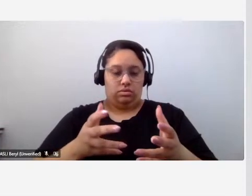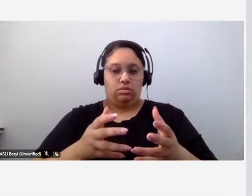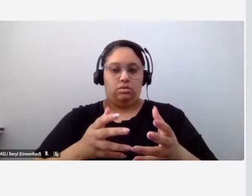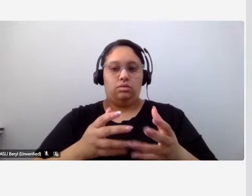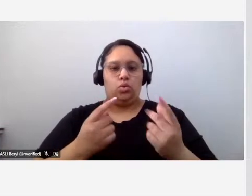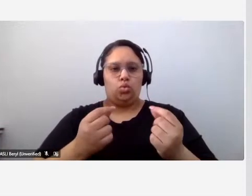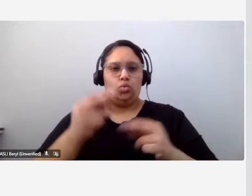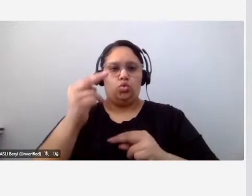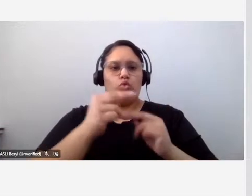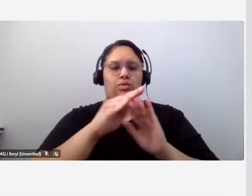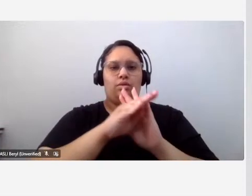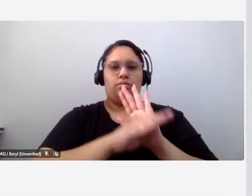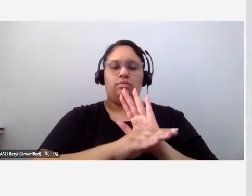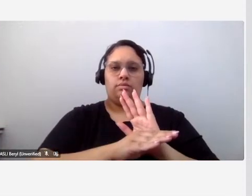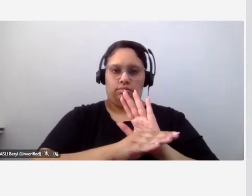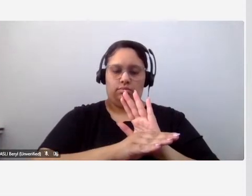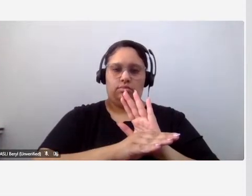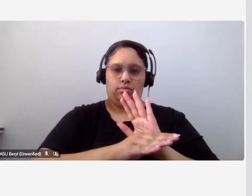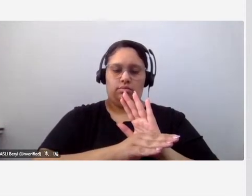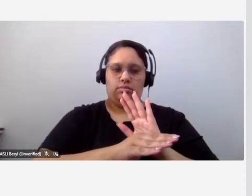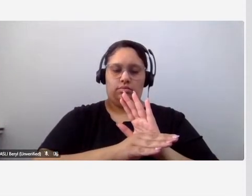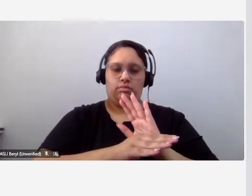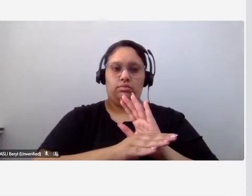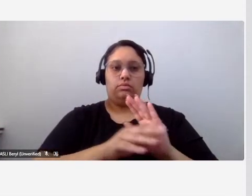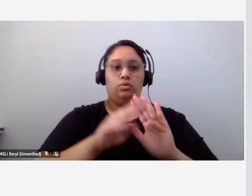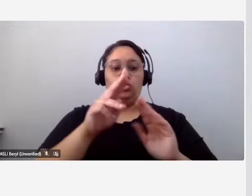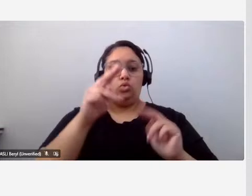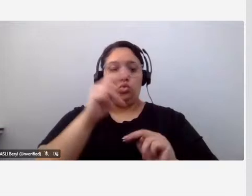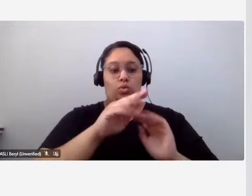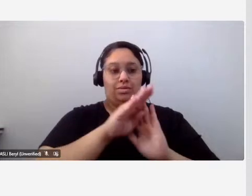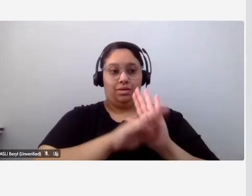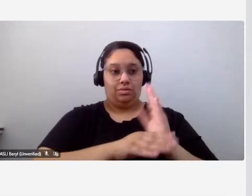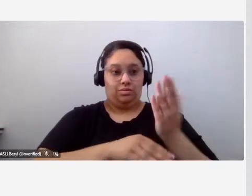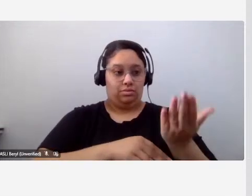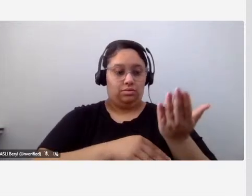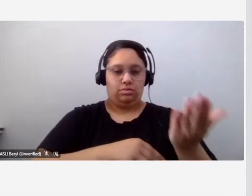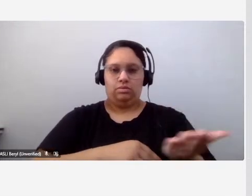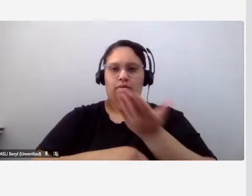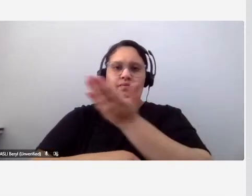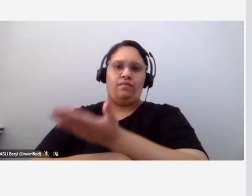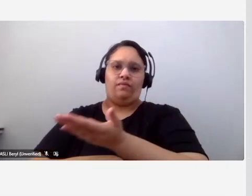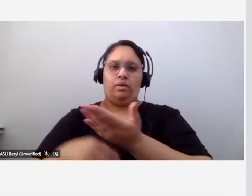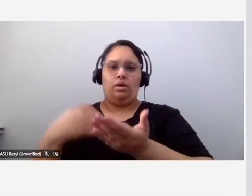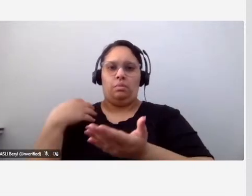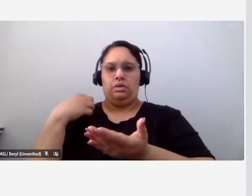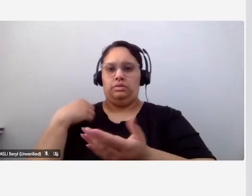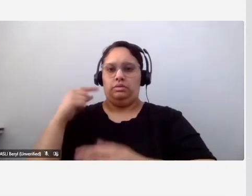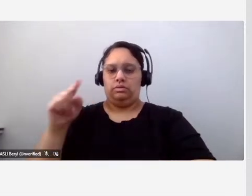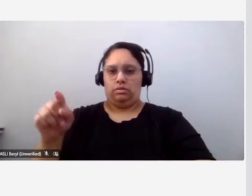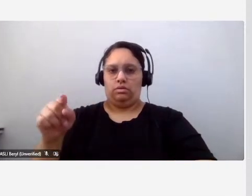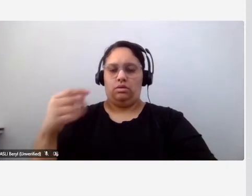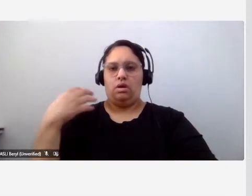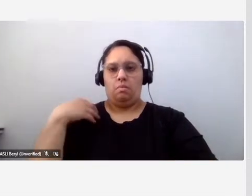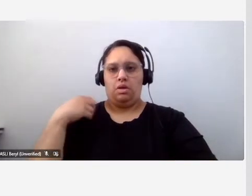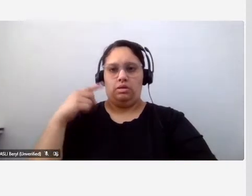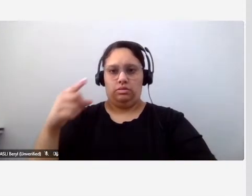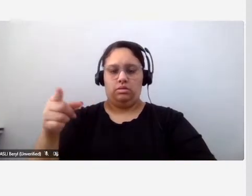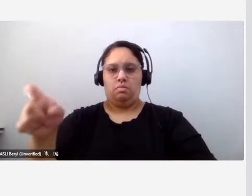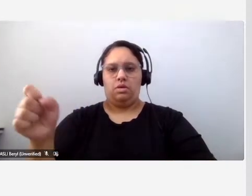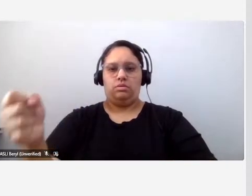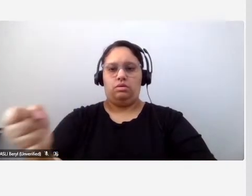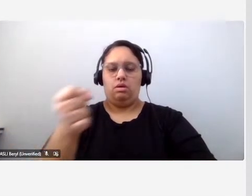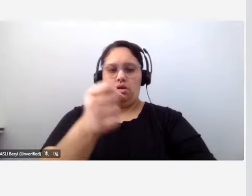does a short list, and on the basis of that short list, hands over the list to the minister. The minister must then